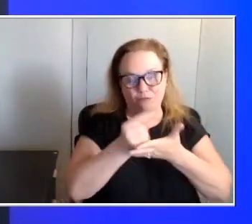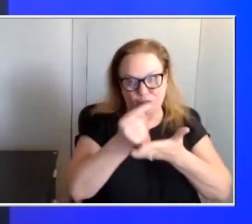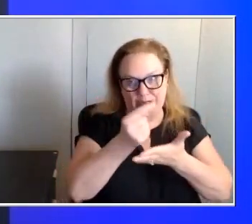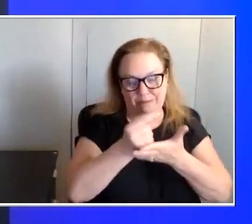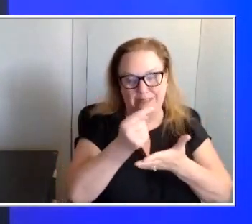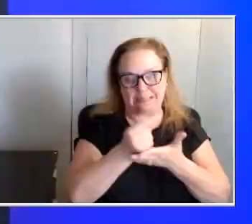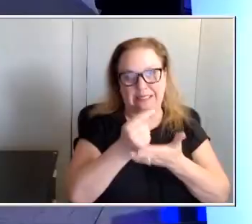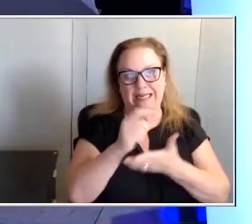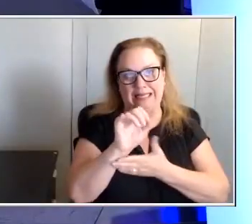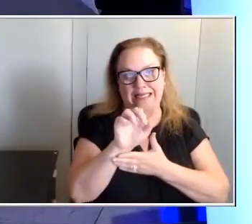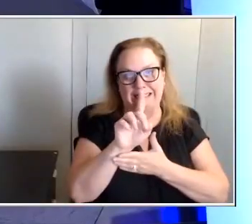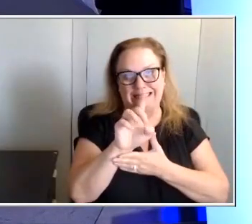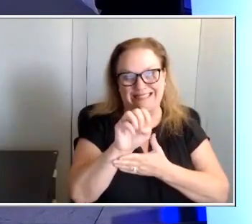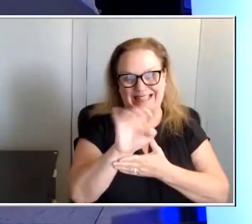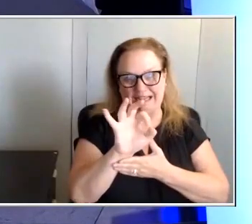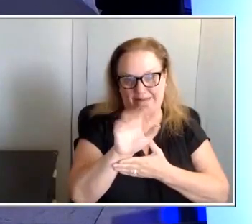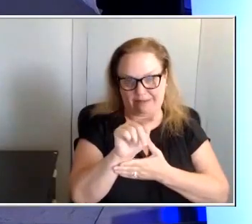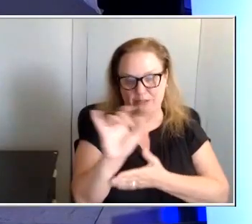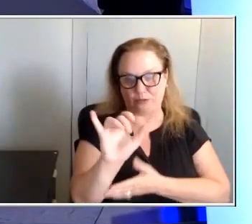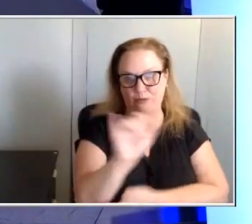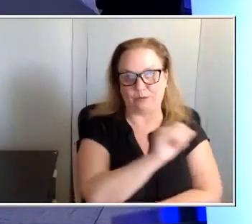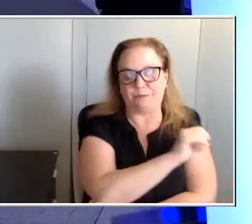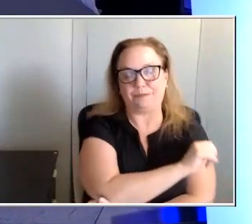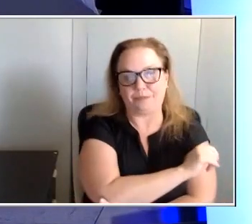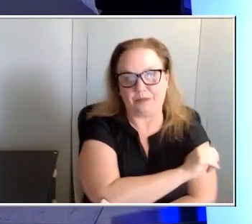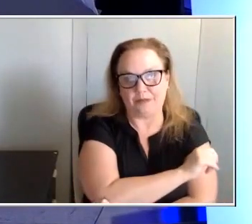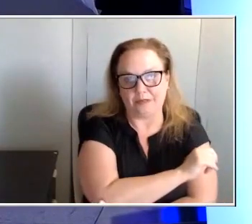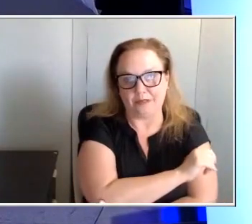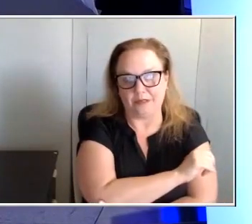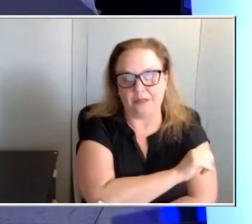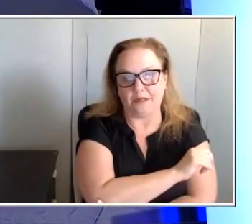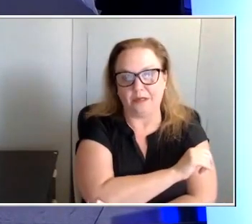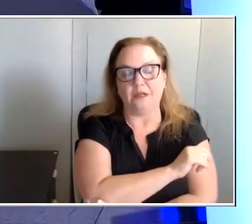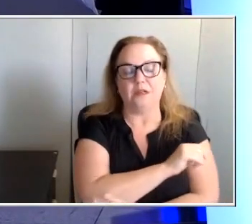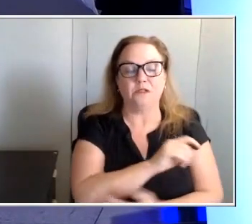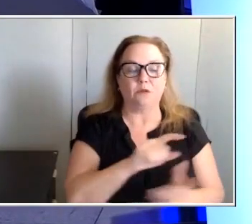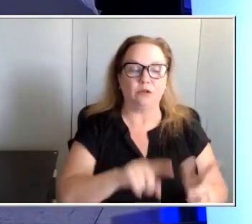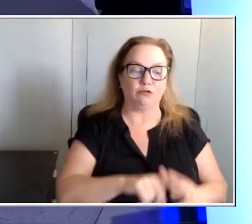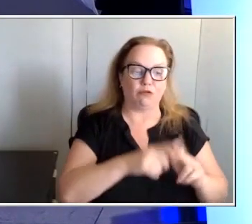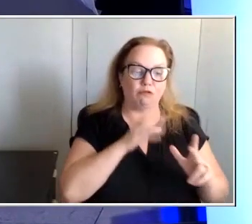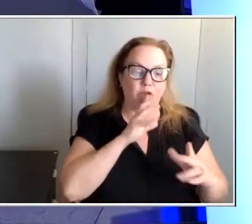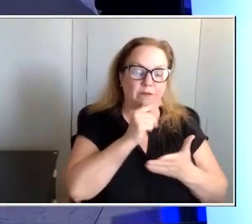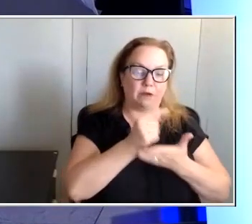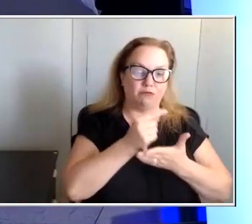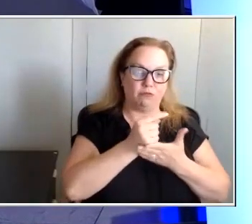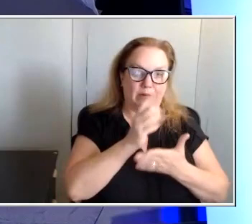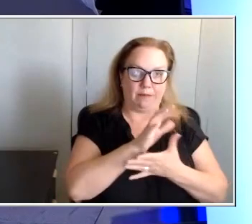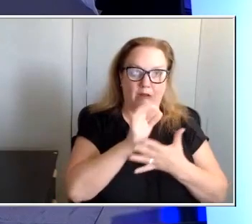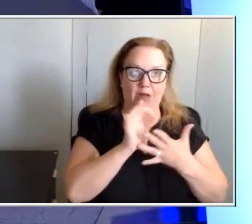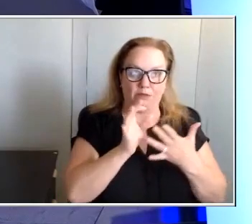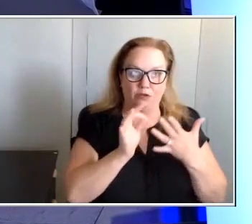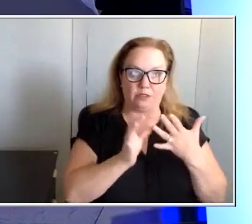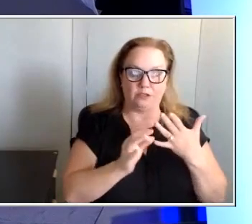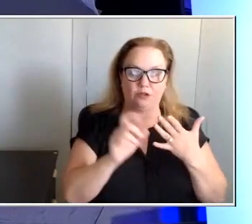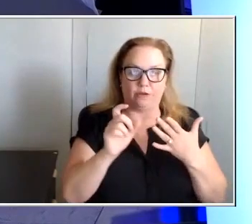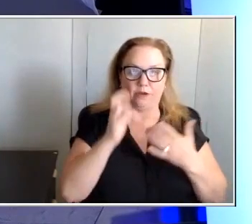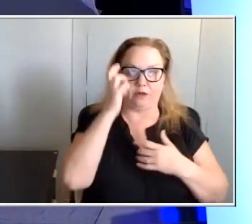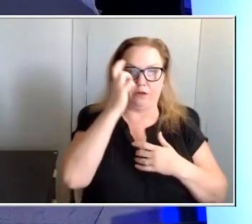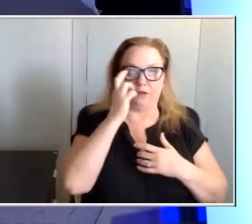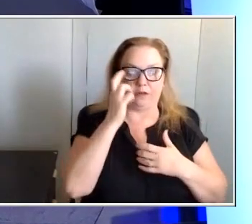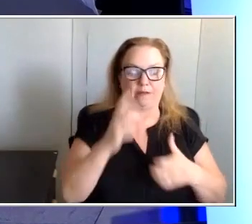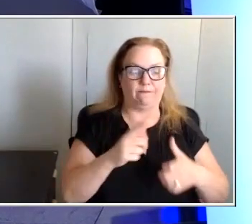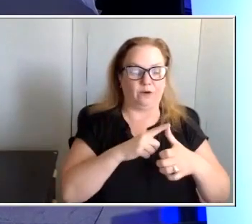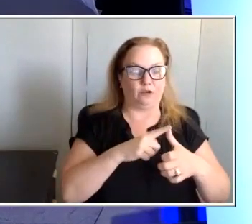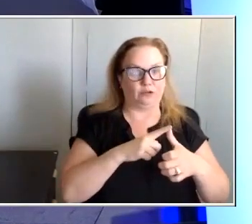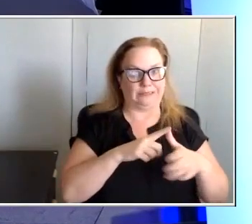effects of those therapies. All right, so when we start trying to talk about treatment options and things like that, you have to realize the very first step is